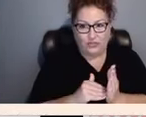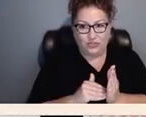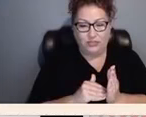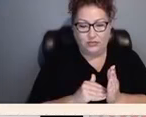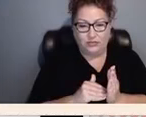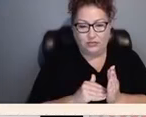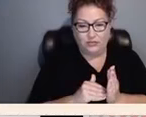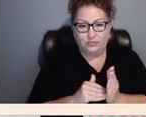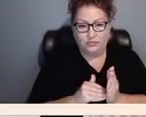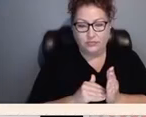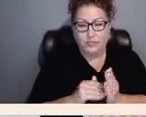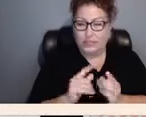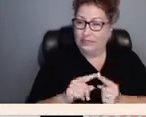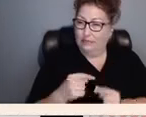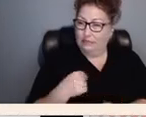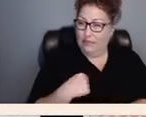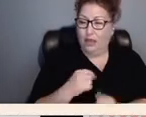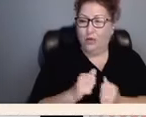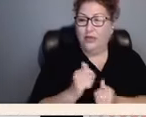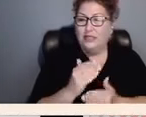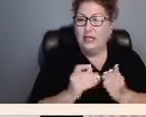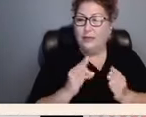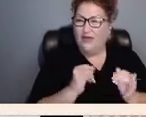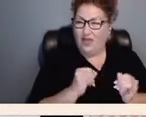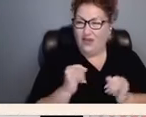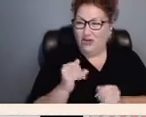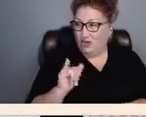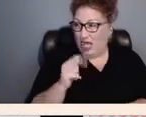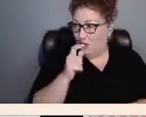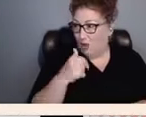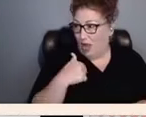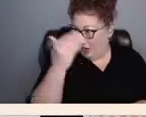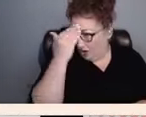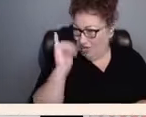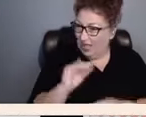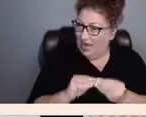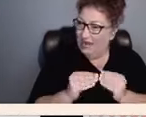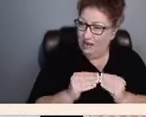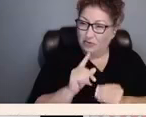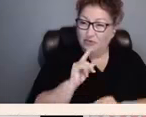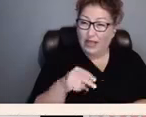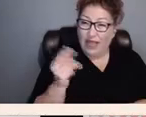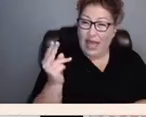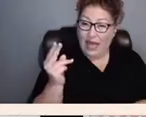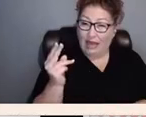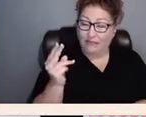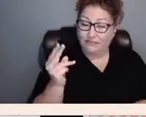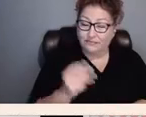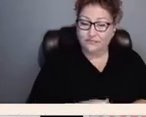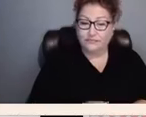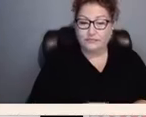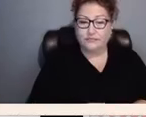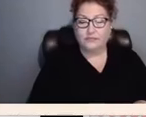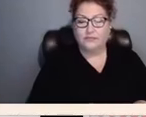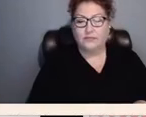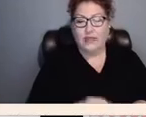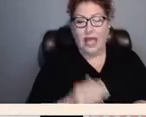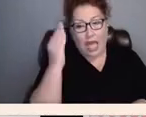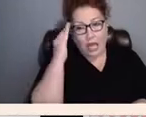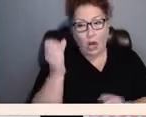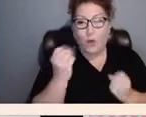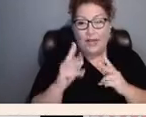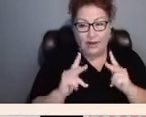And to me, with some of the individuals that I know, that number is actually kind of high. I know many people with